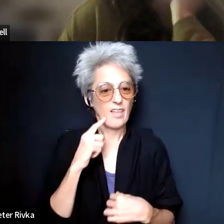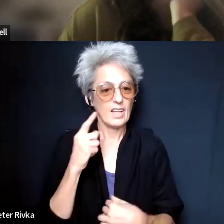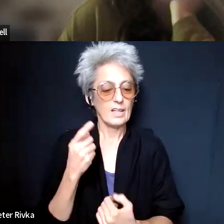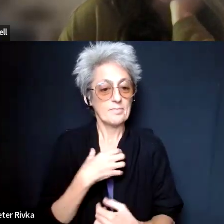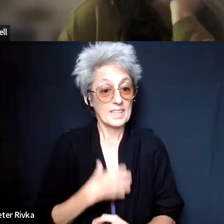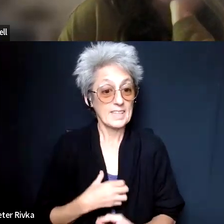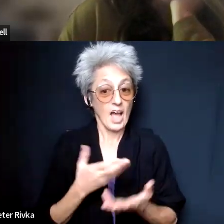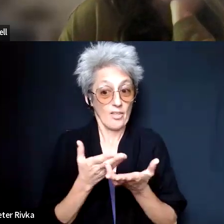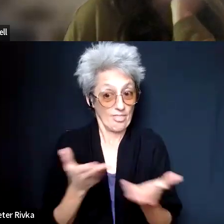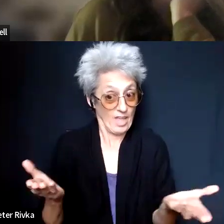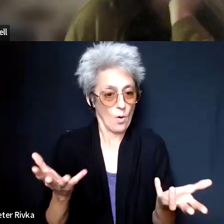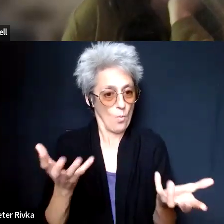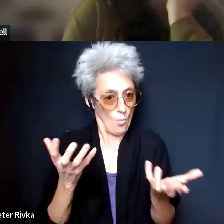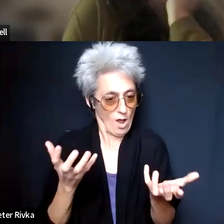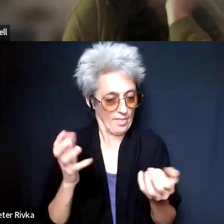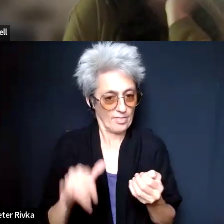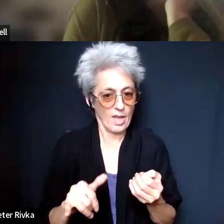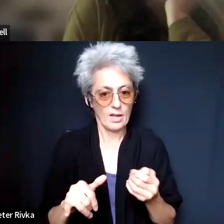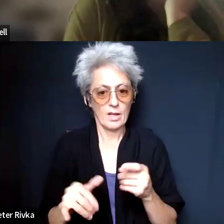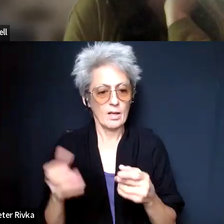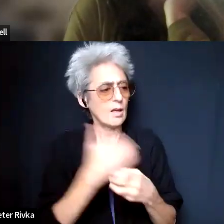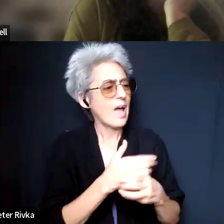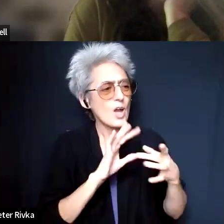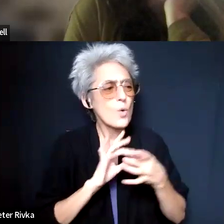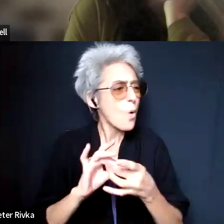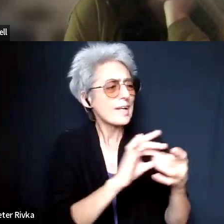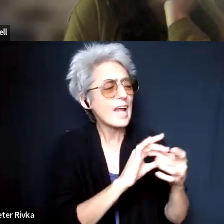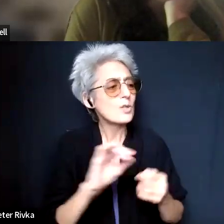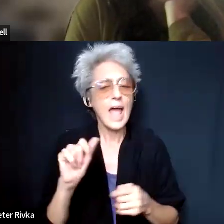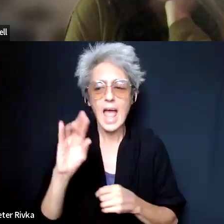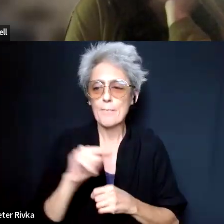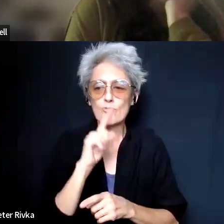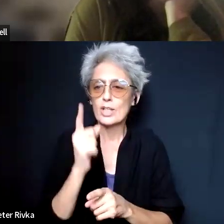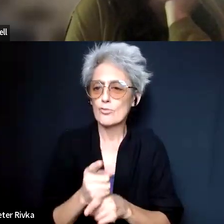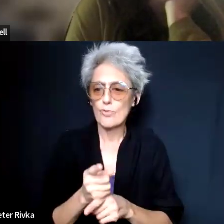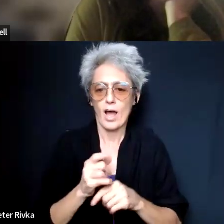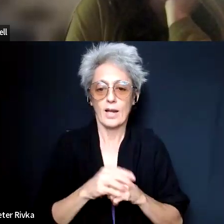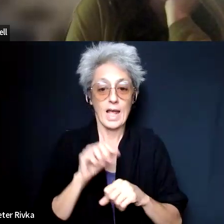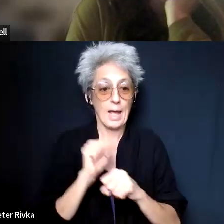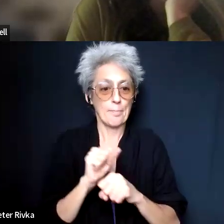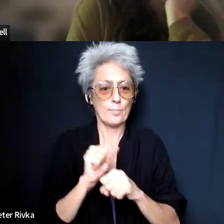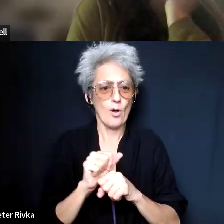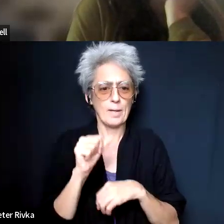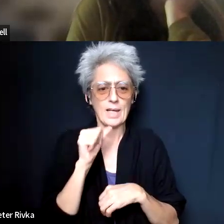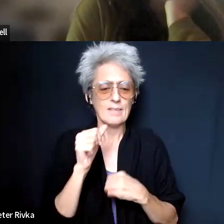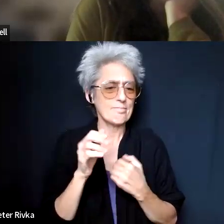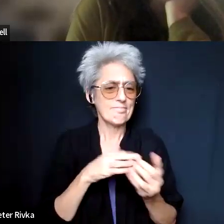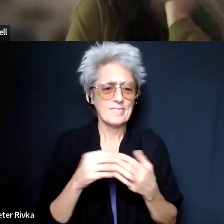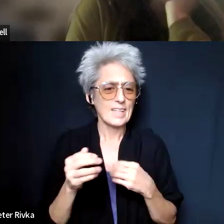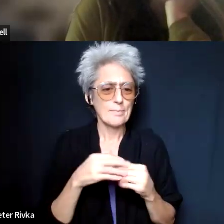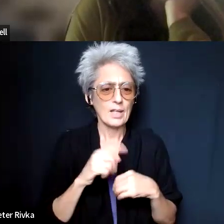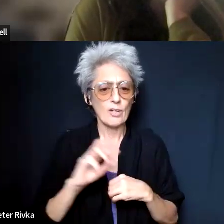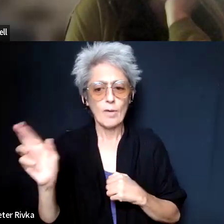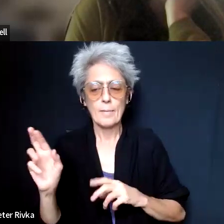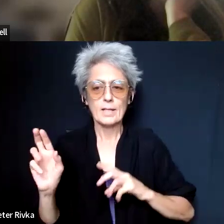sides. So, And the coordination, you know, Amy, you're so right. Employment is not a partisan issue. You can sit on either side